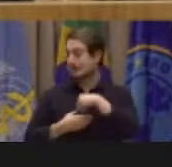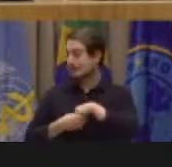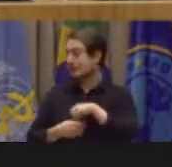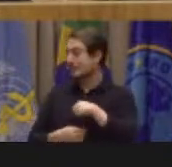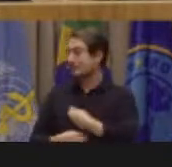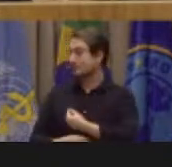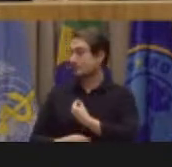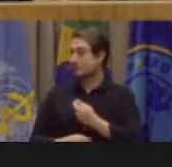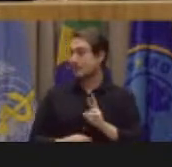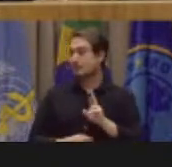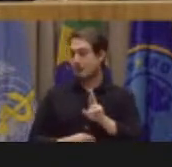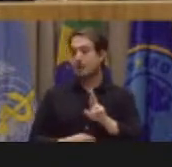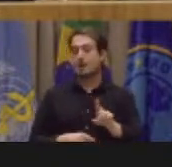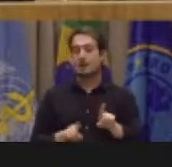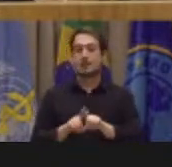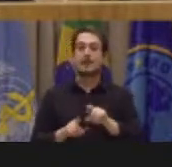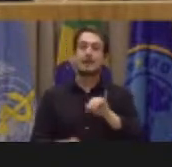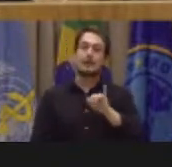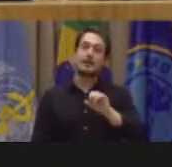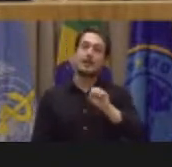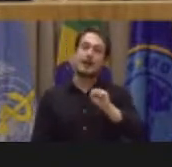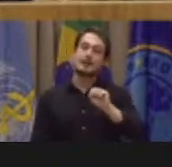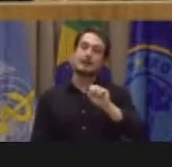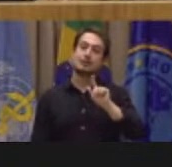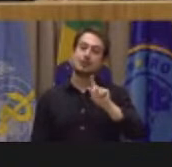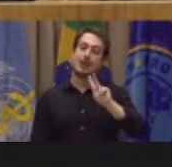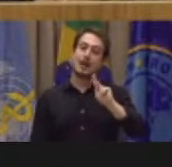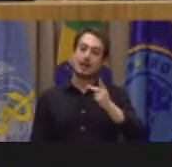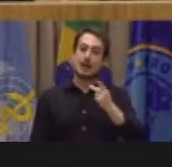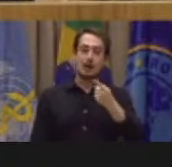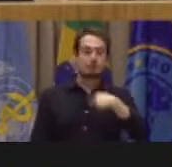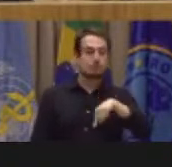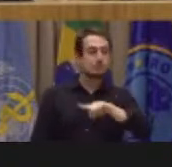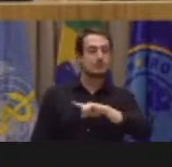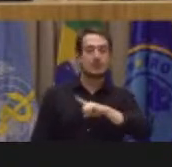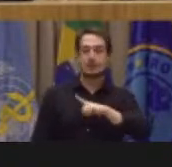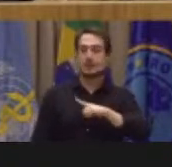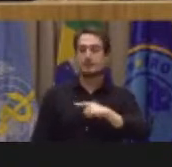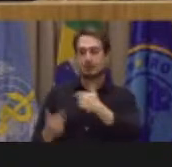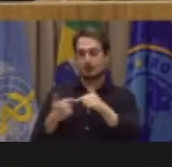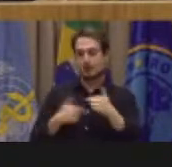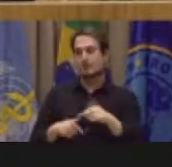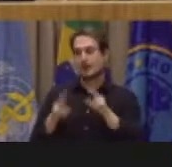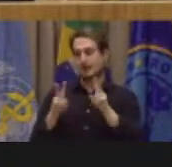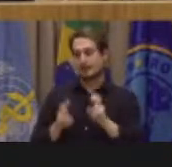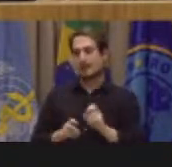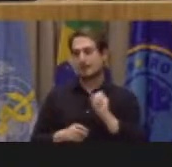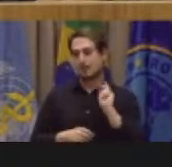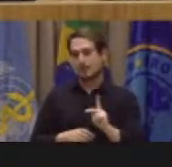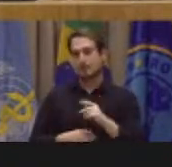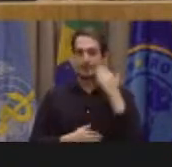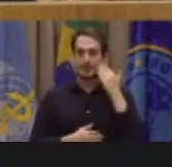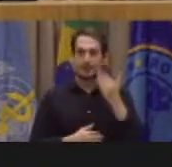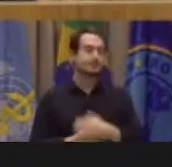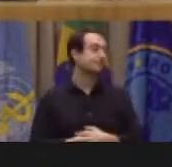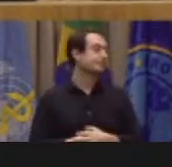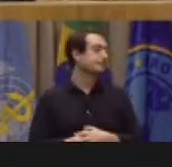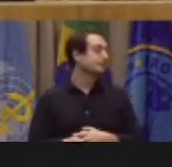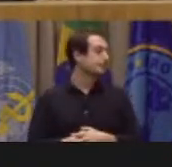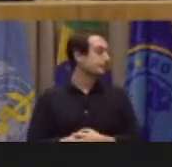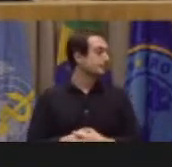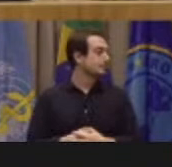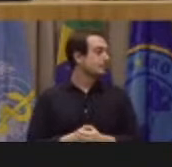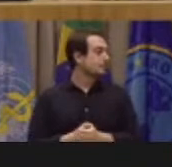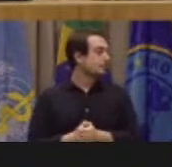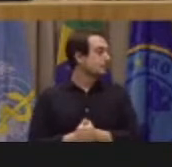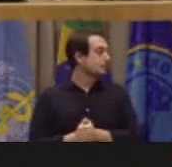myself available with ISGH that has places to work on that.